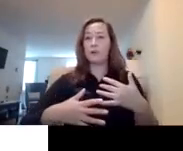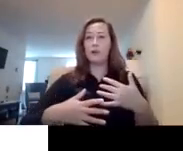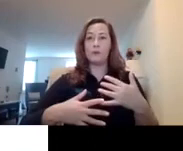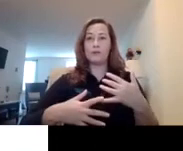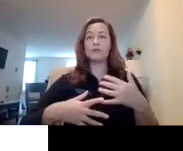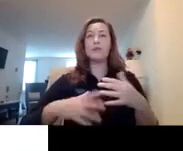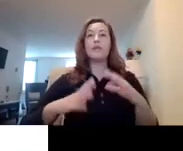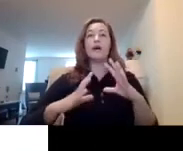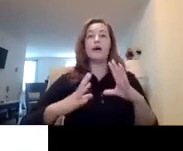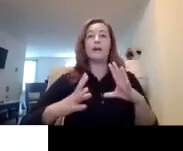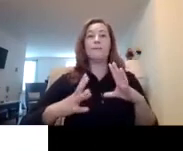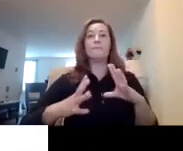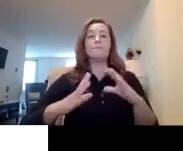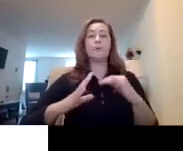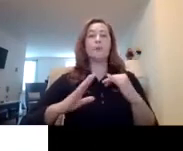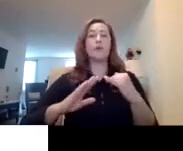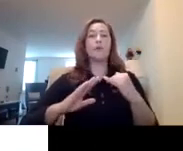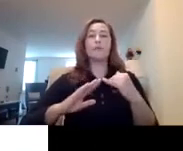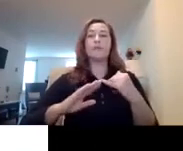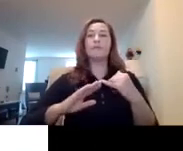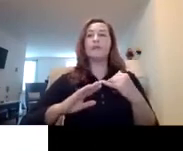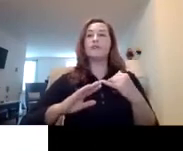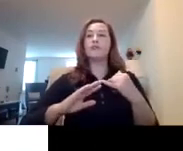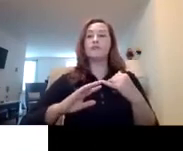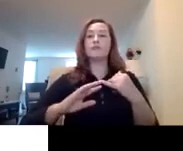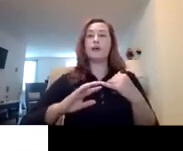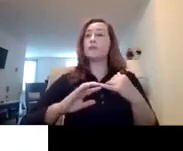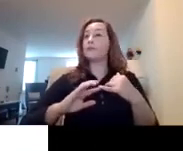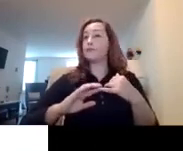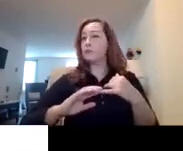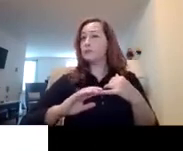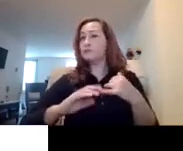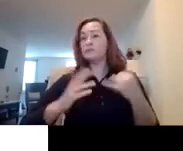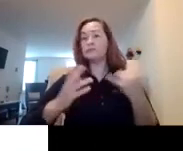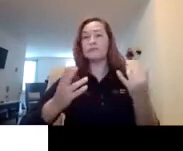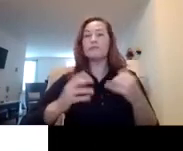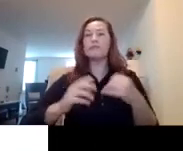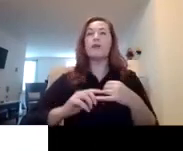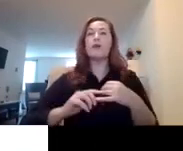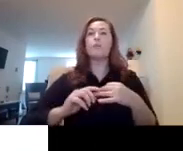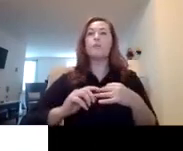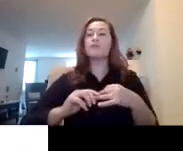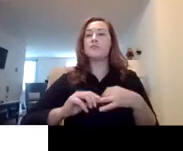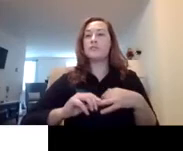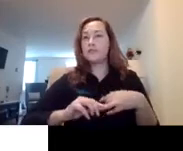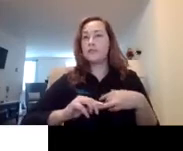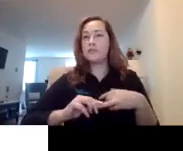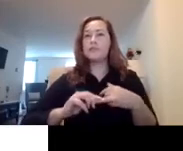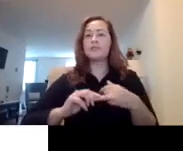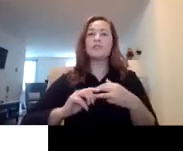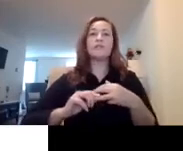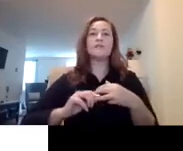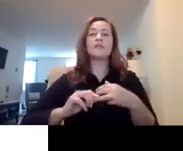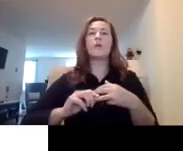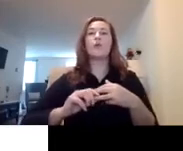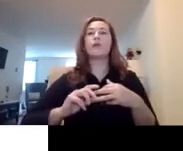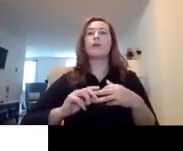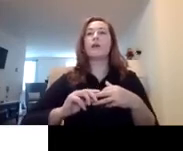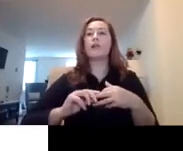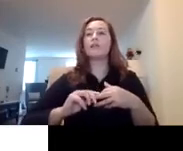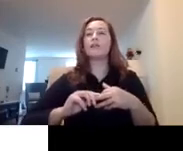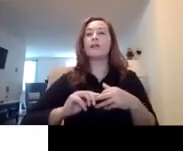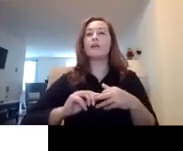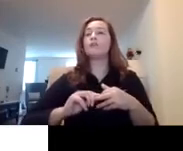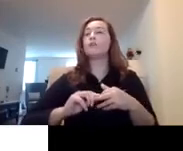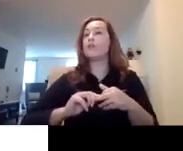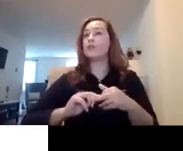different departments, with infection prevention, patient safety initiatives, our